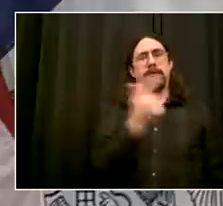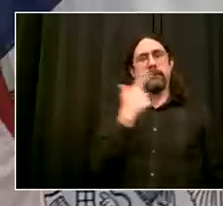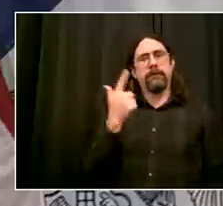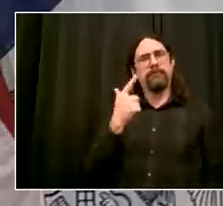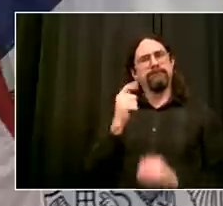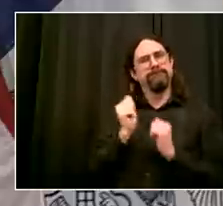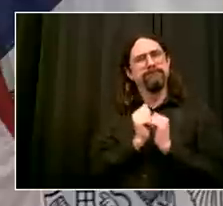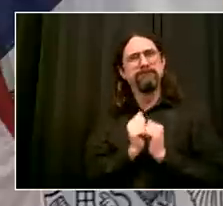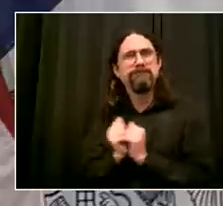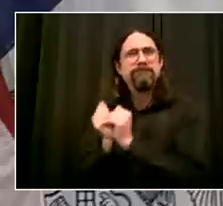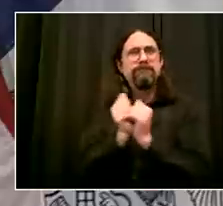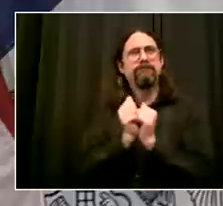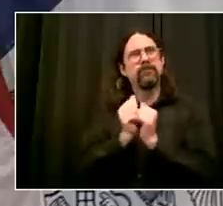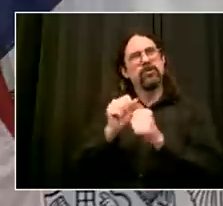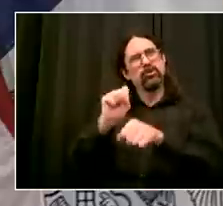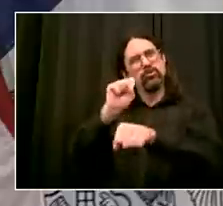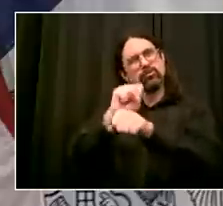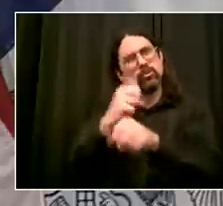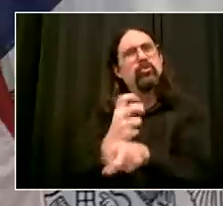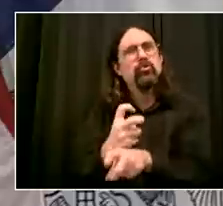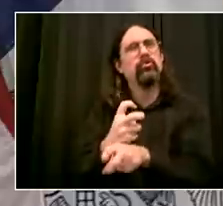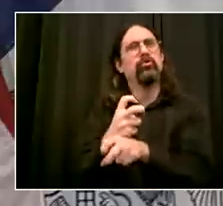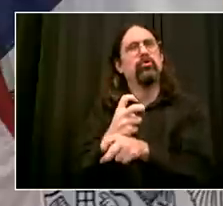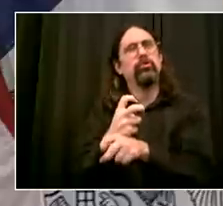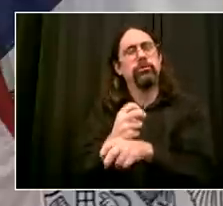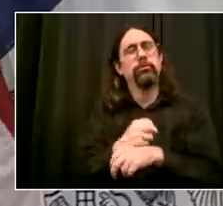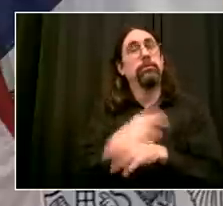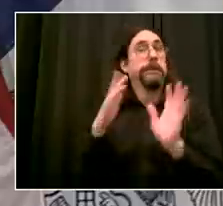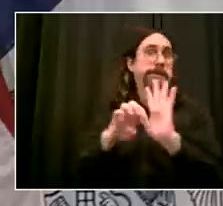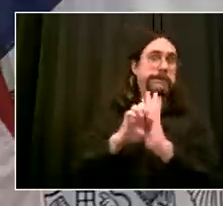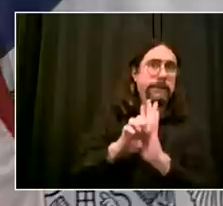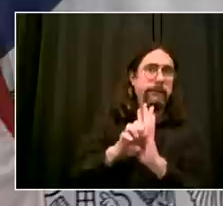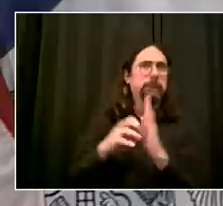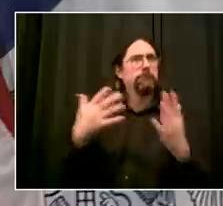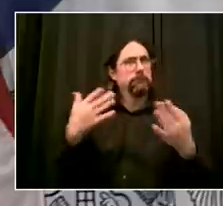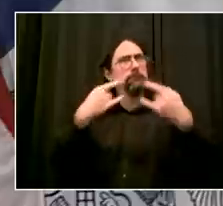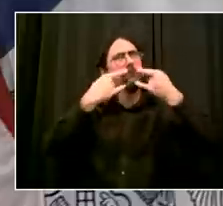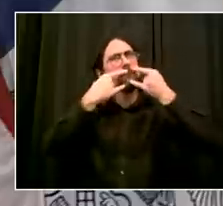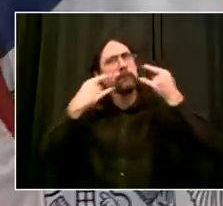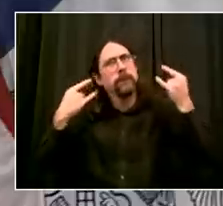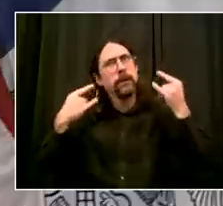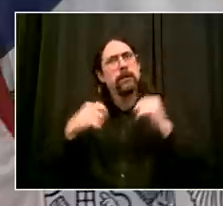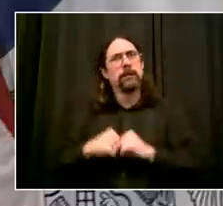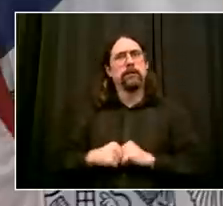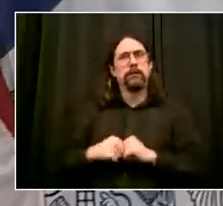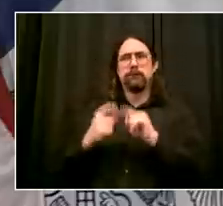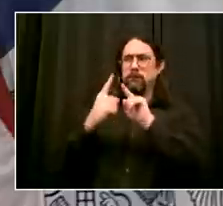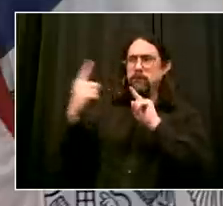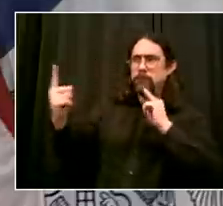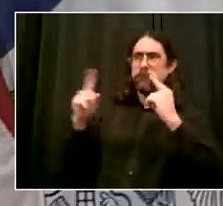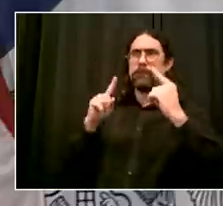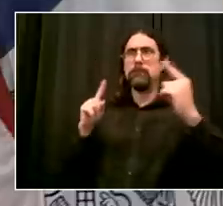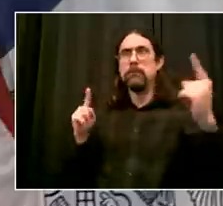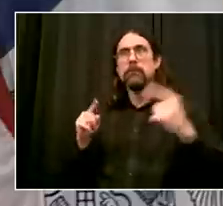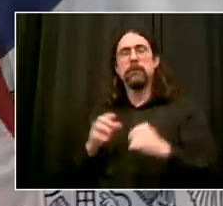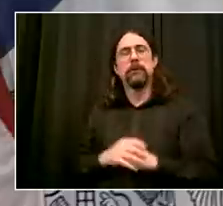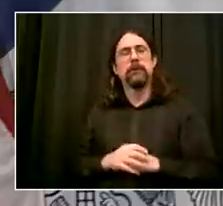bigger ways in terms of people not hosting bigger events and really making sure to keep people